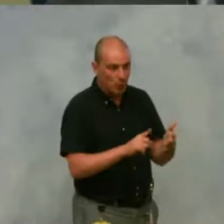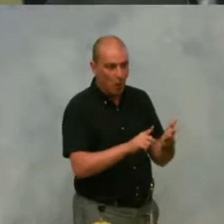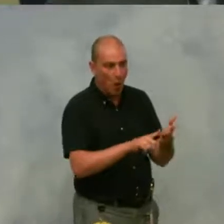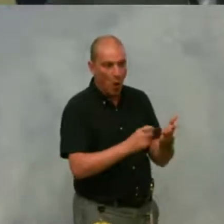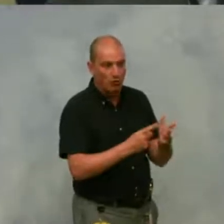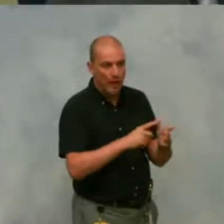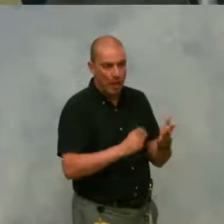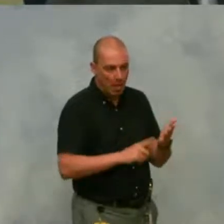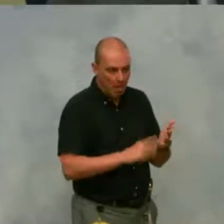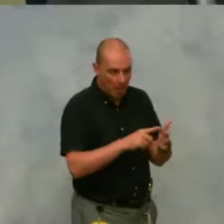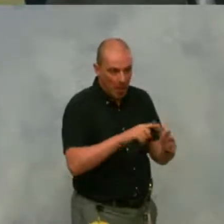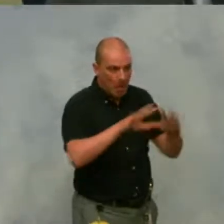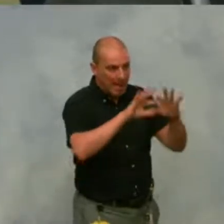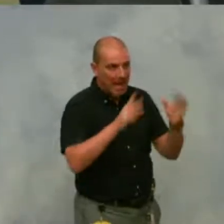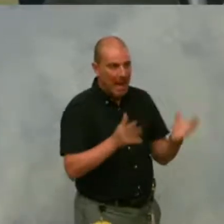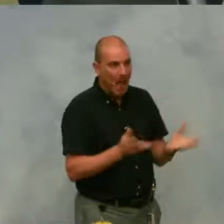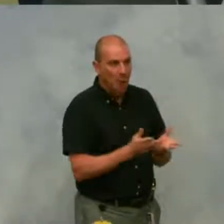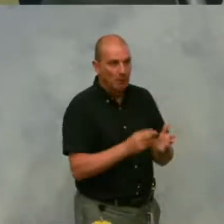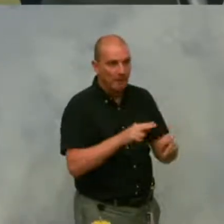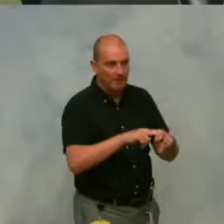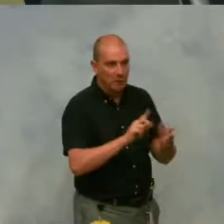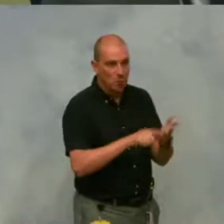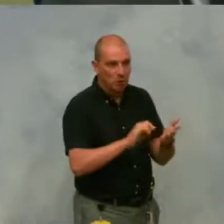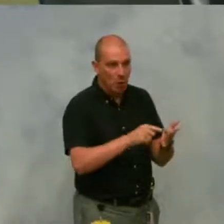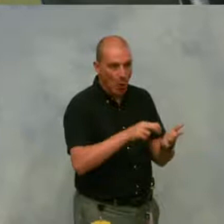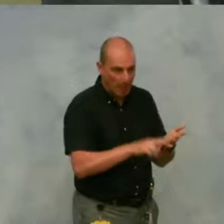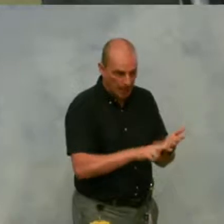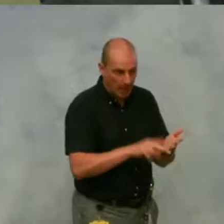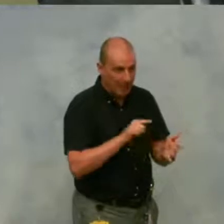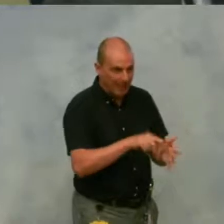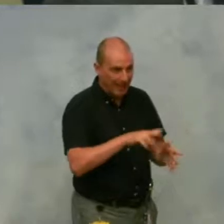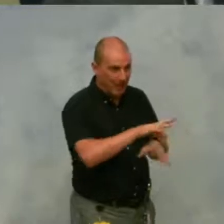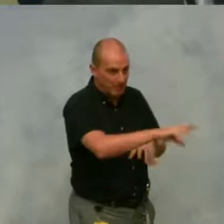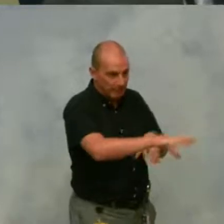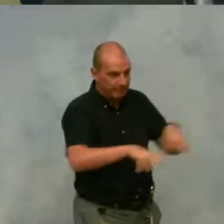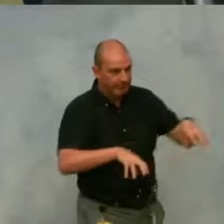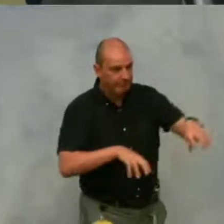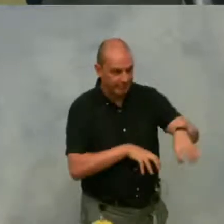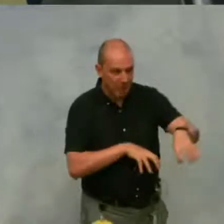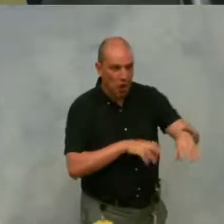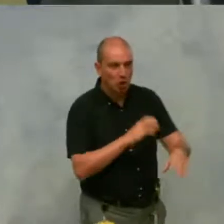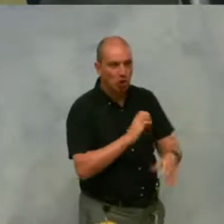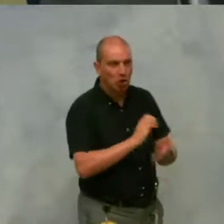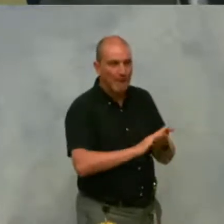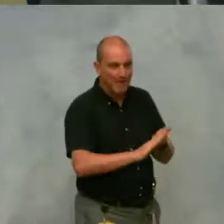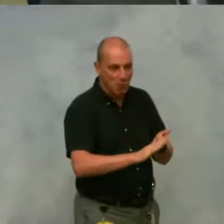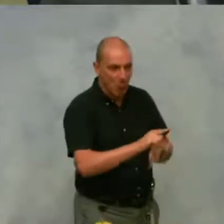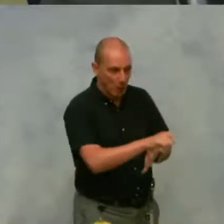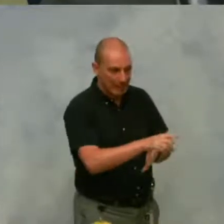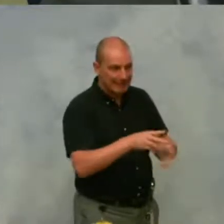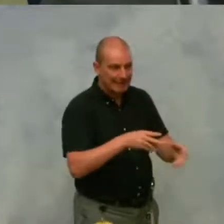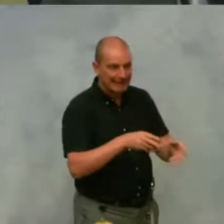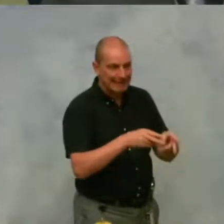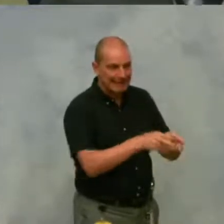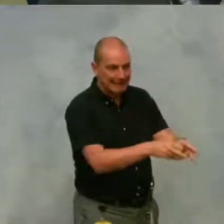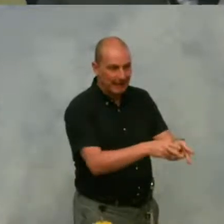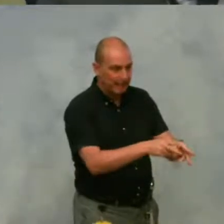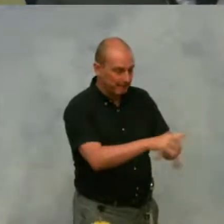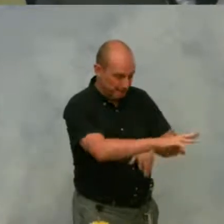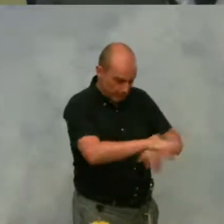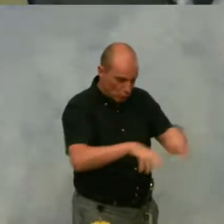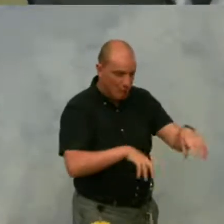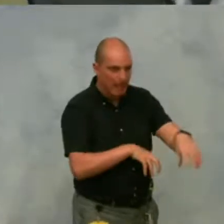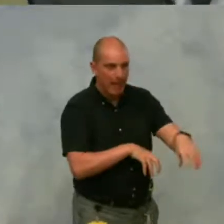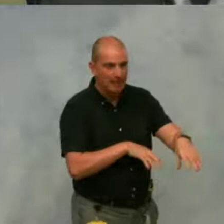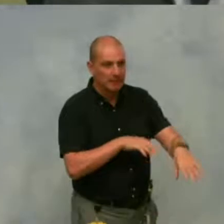Cloud Fusion project, which will replace the current finance, HR and payroll system. As usual, and as Jackie alluded